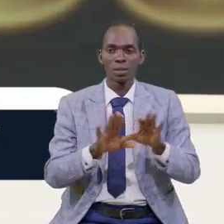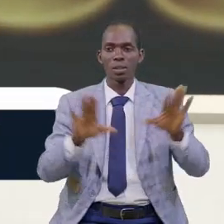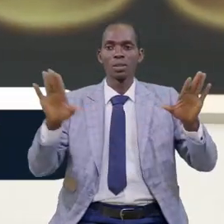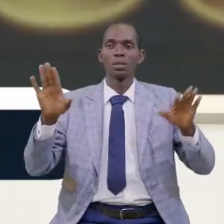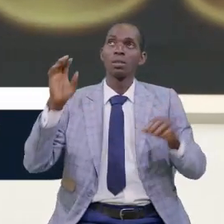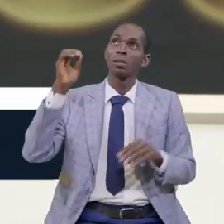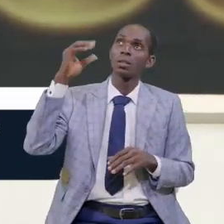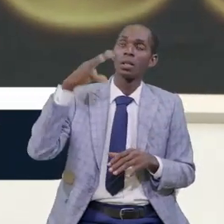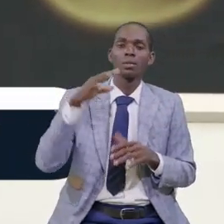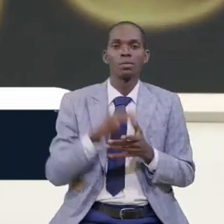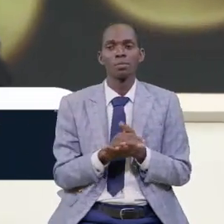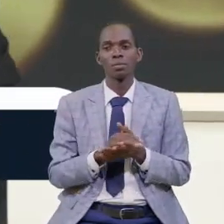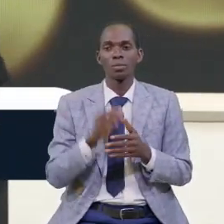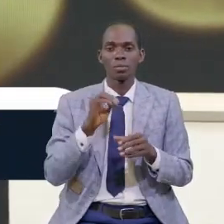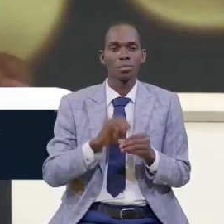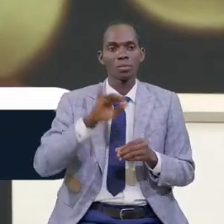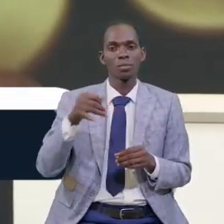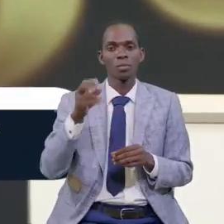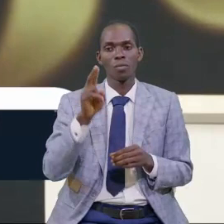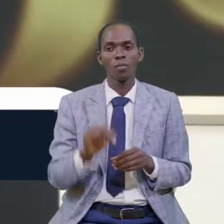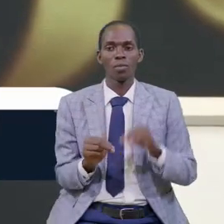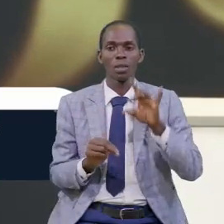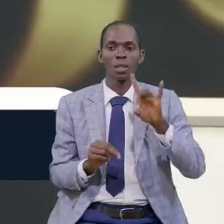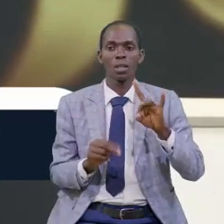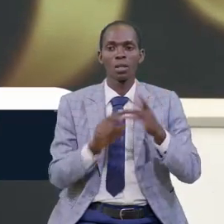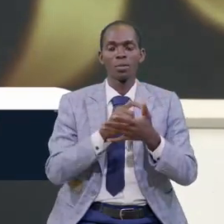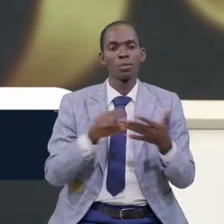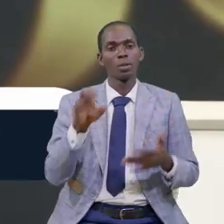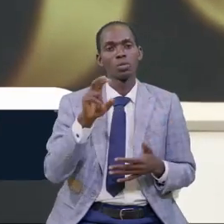chapter 8, verse 12. John